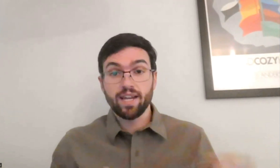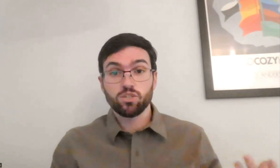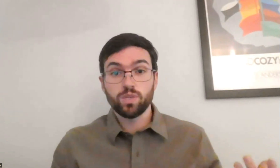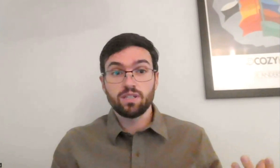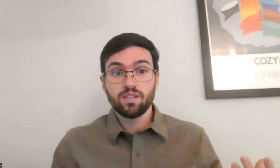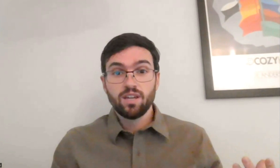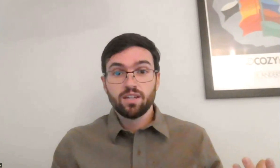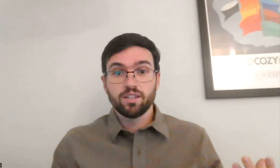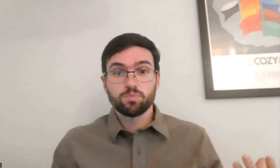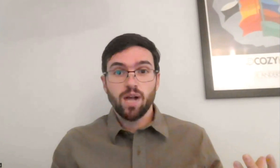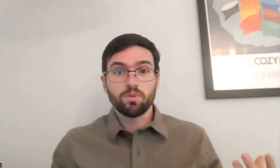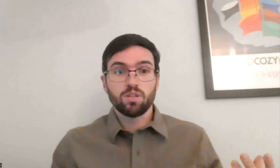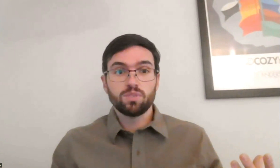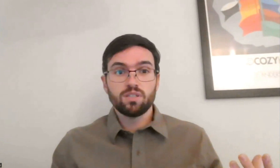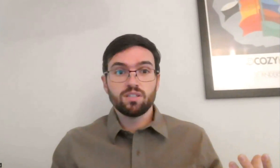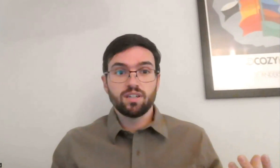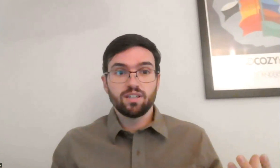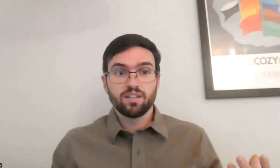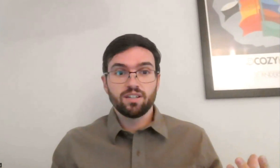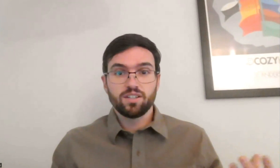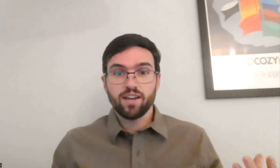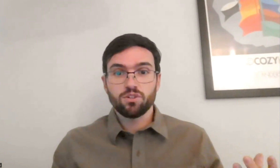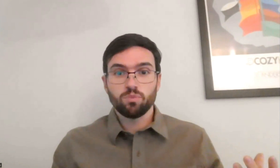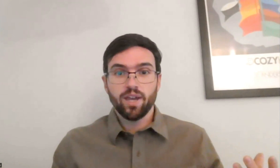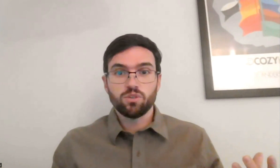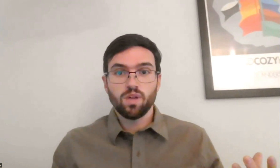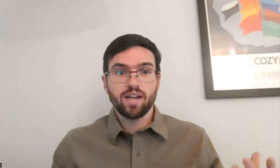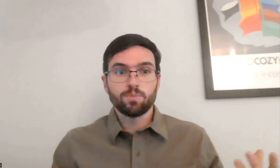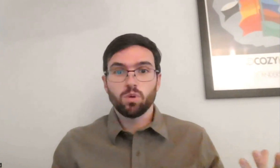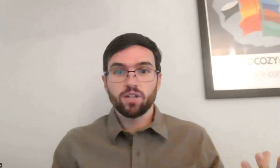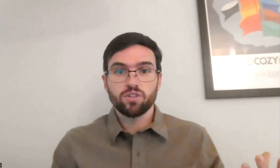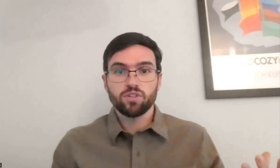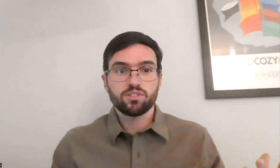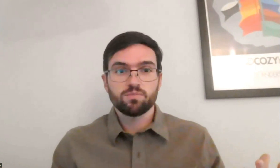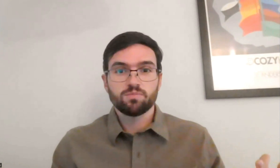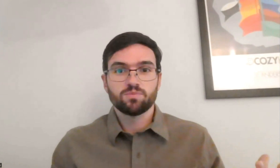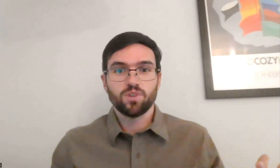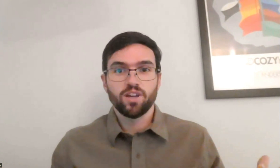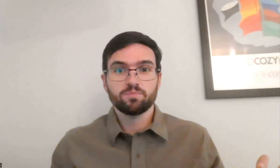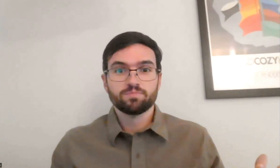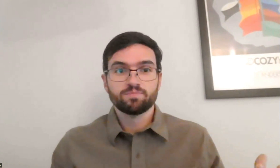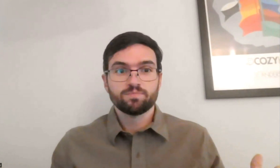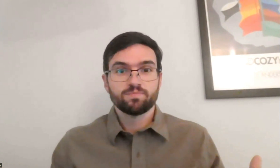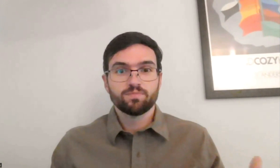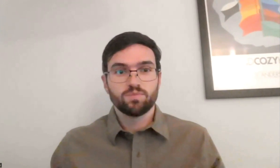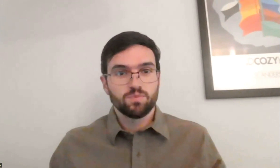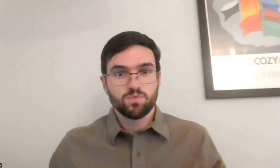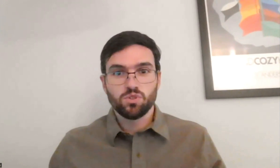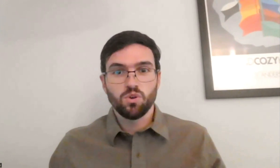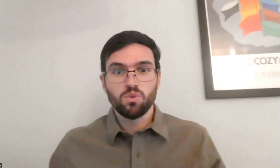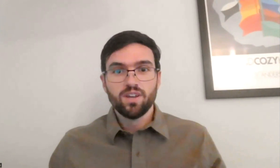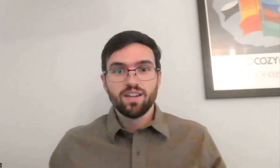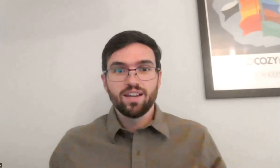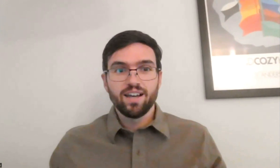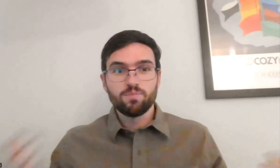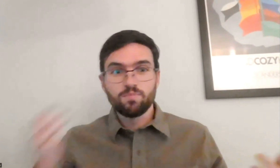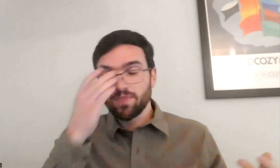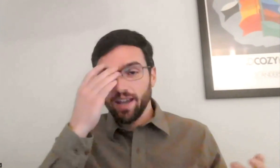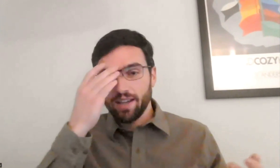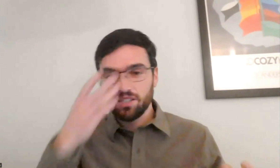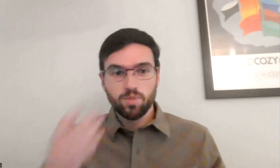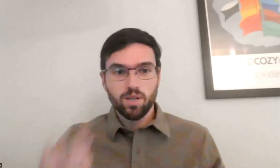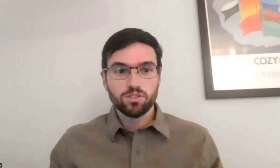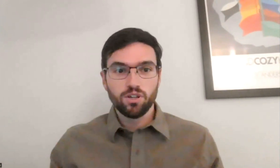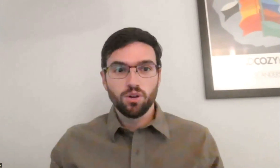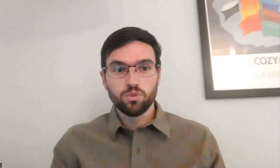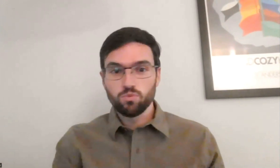for me next week, it's probably going to be a technical manual on optoelectronics, right? So